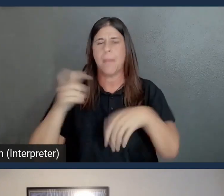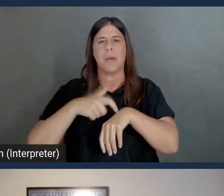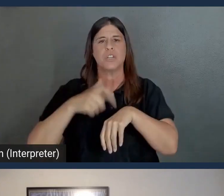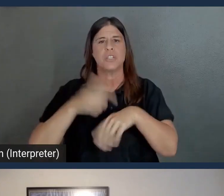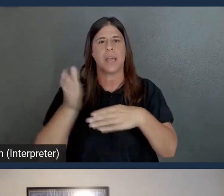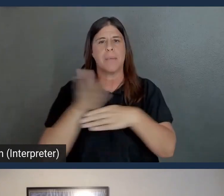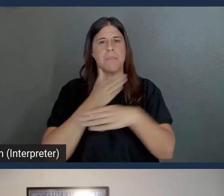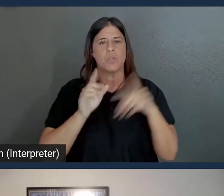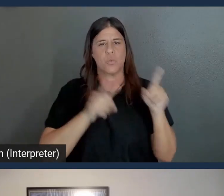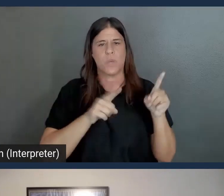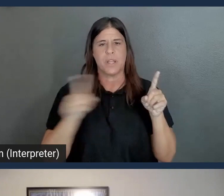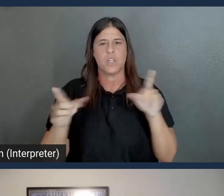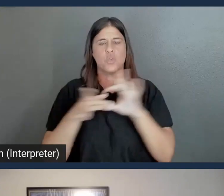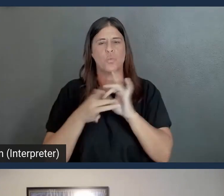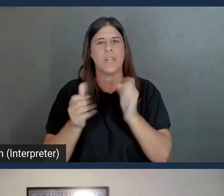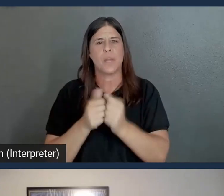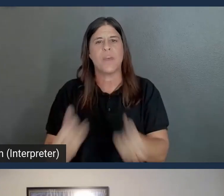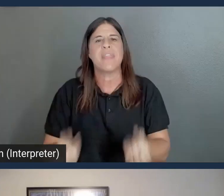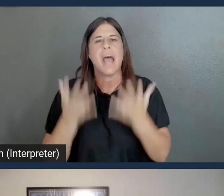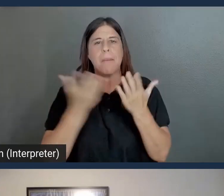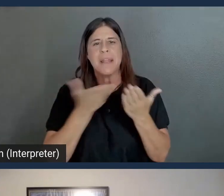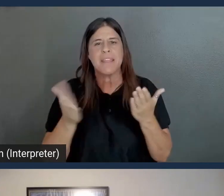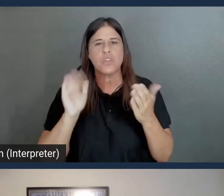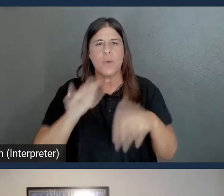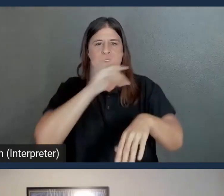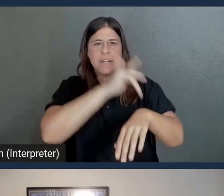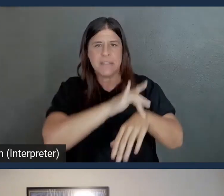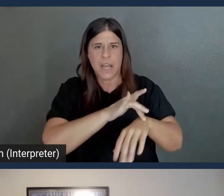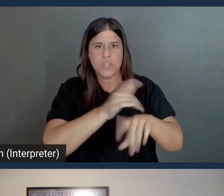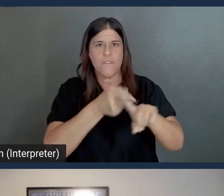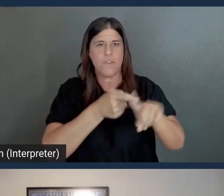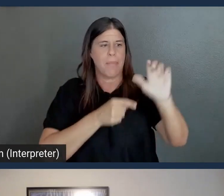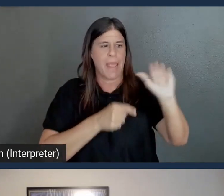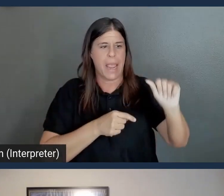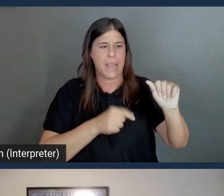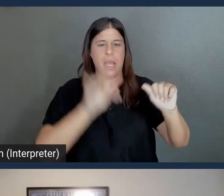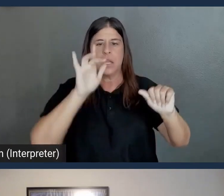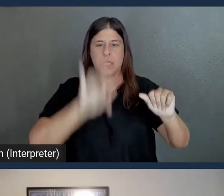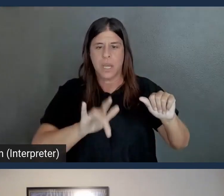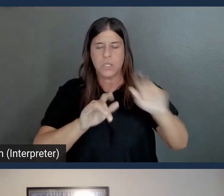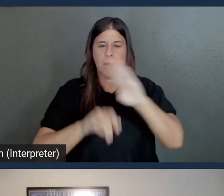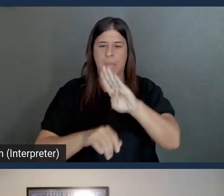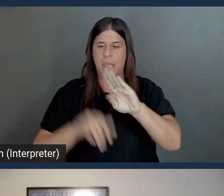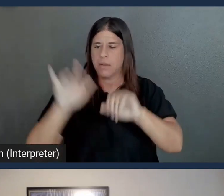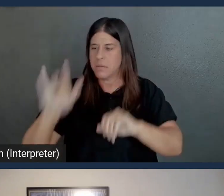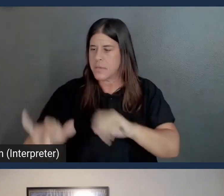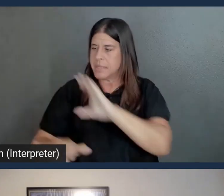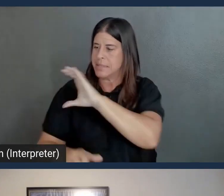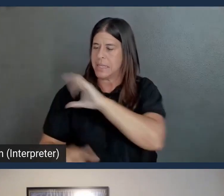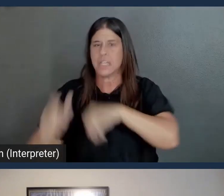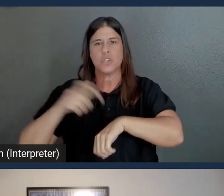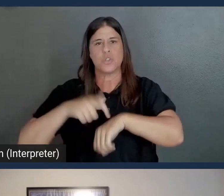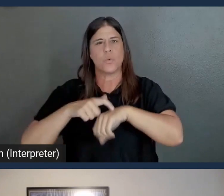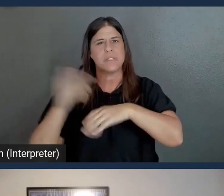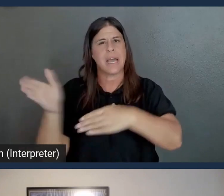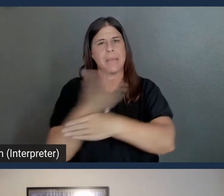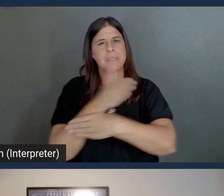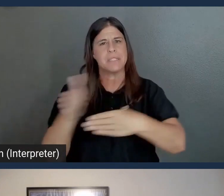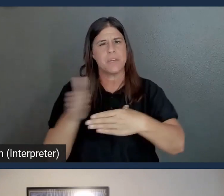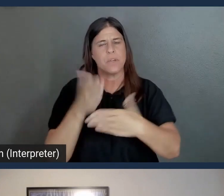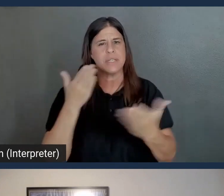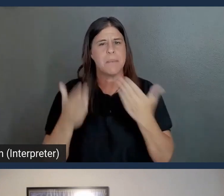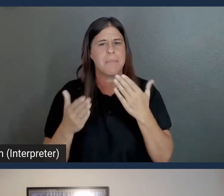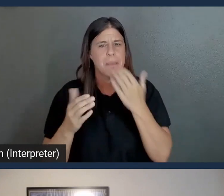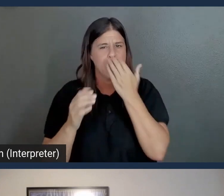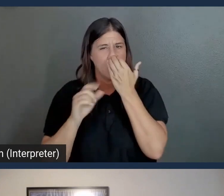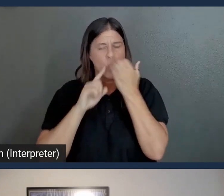with how many things you have to touch in order to get from A to B to C. So time series data where you're, maybe it's sensor data, something like that, where you're really